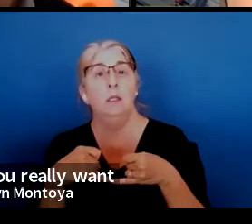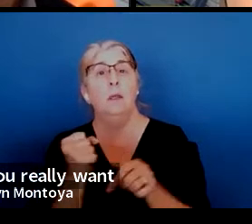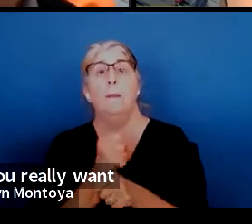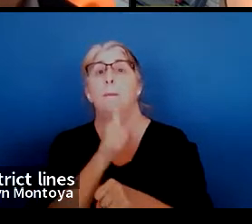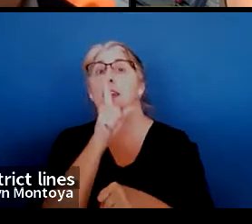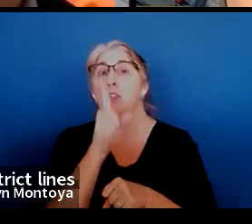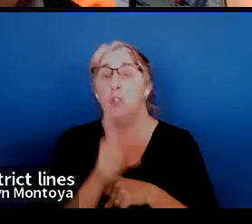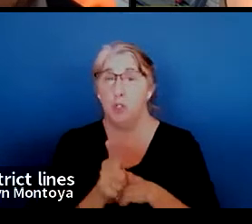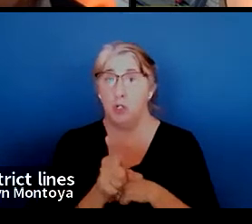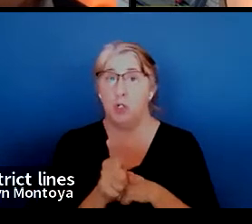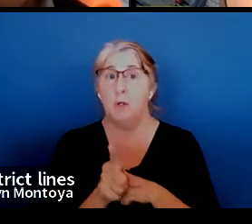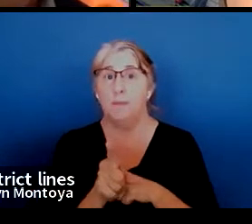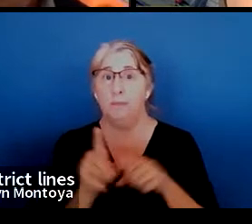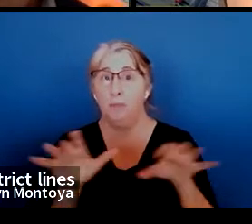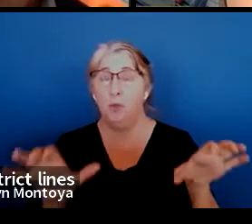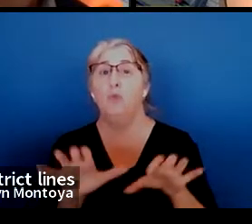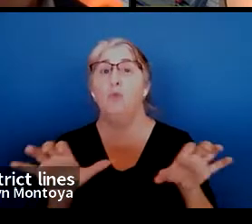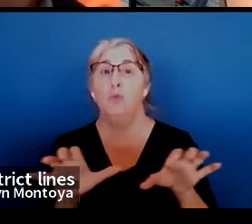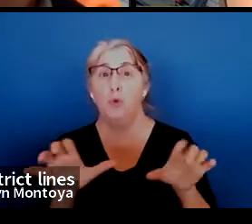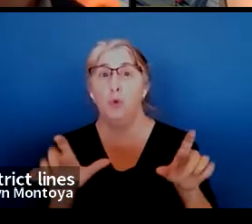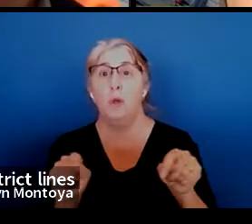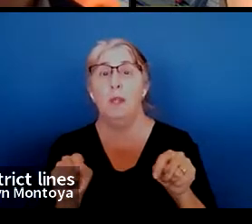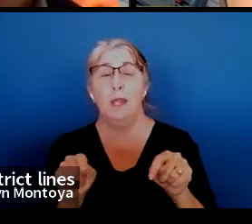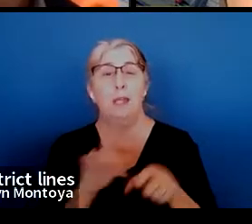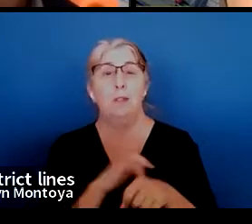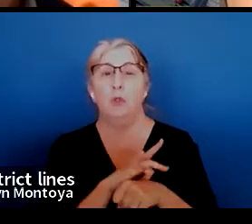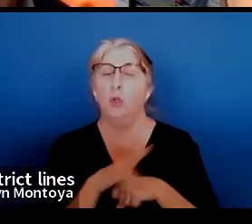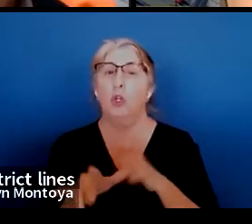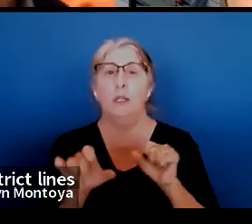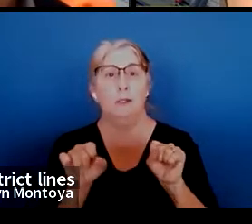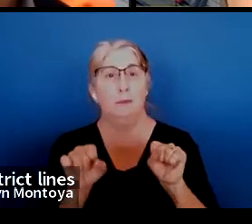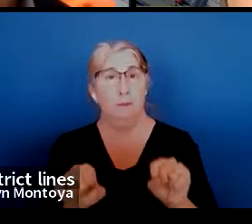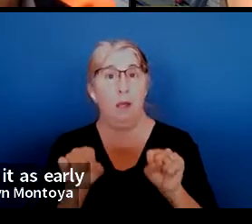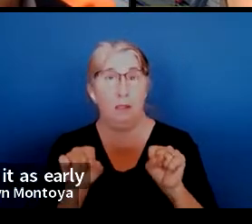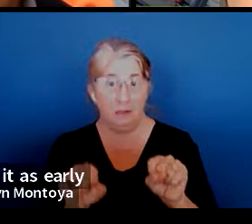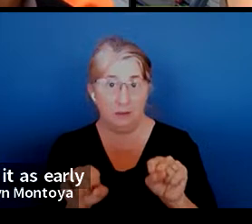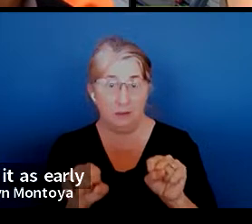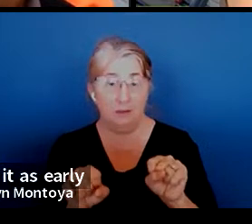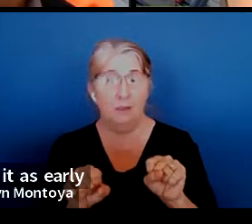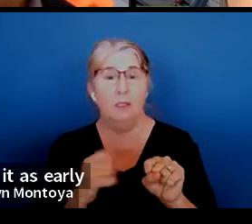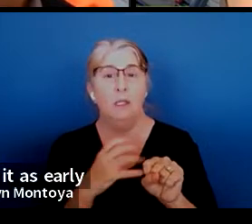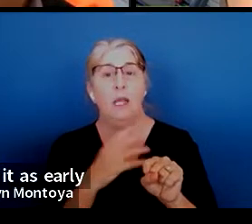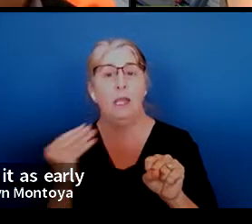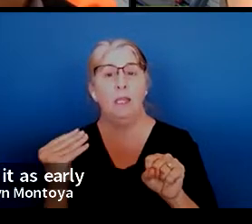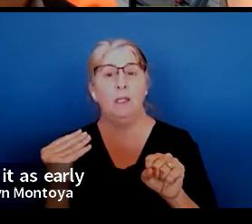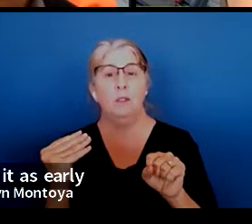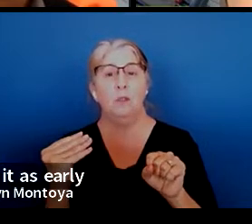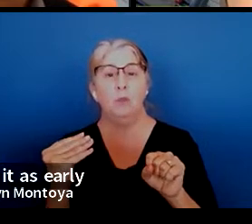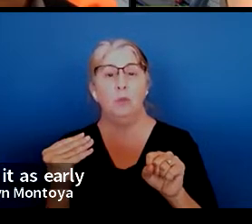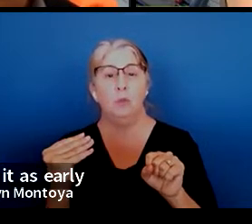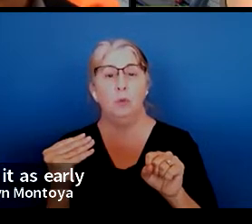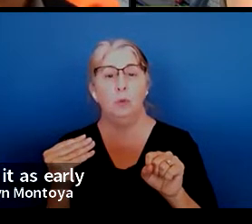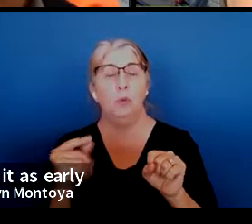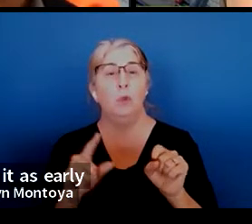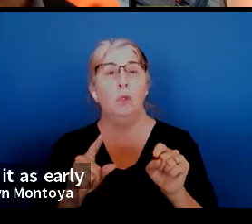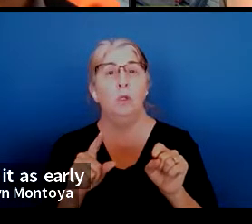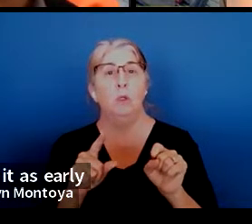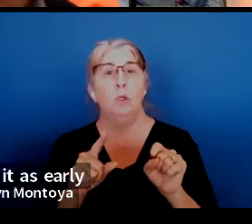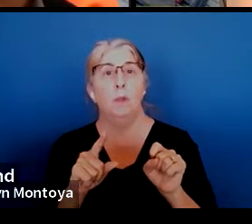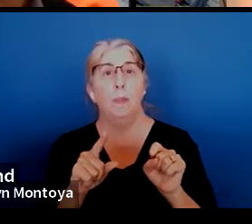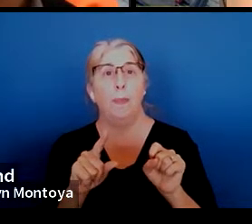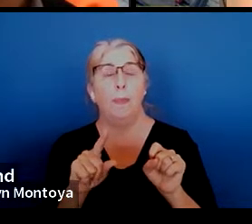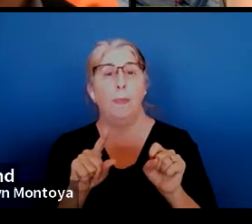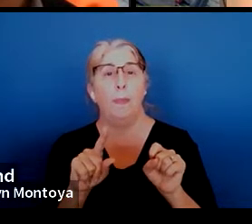sure you do it as early as possible and to go to each one of